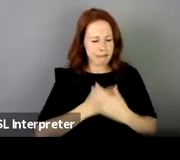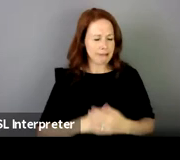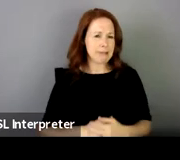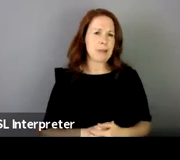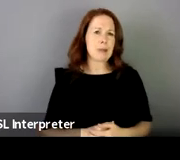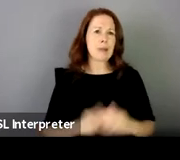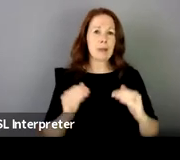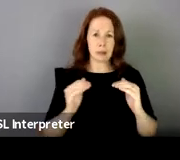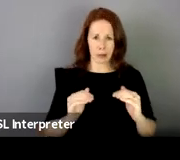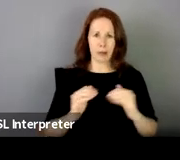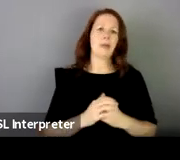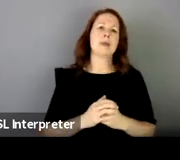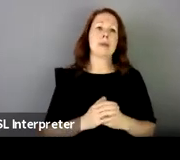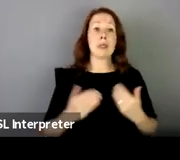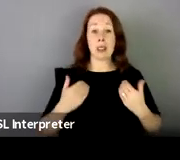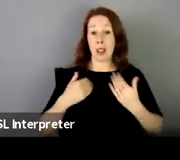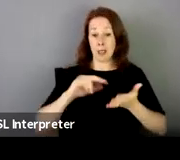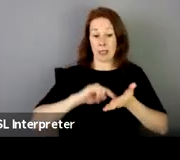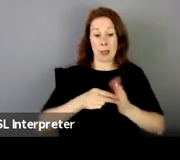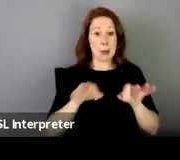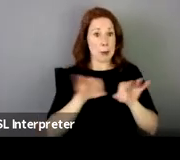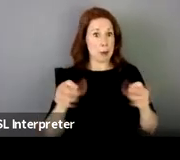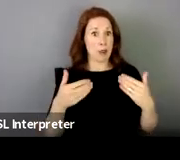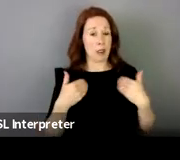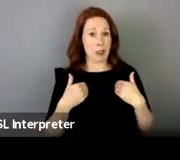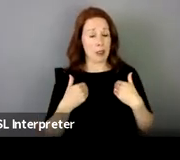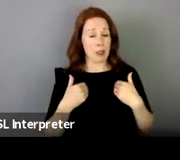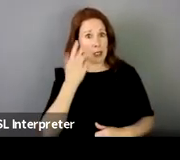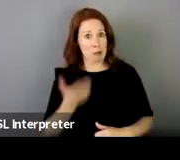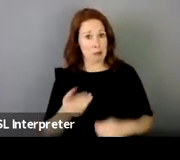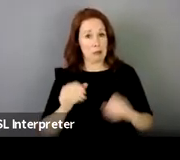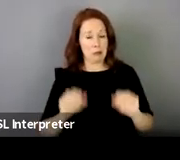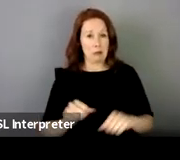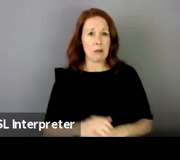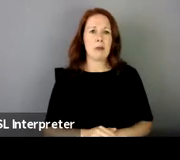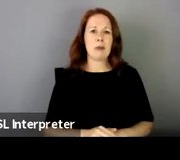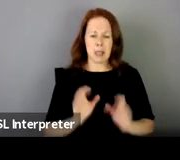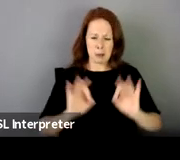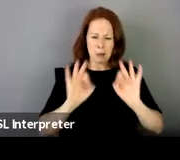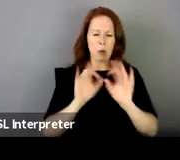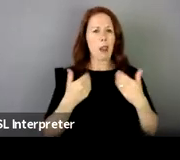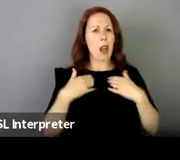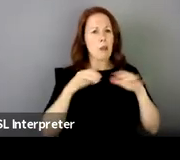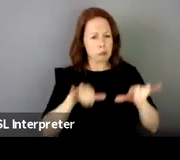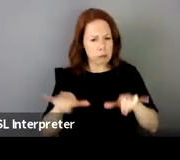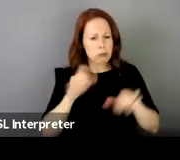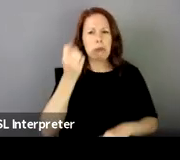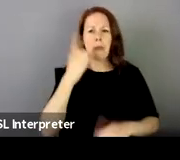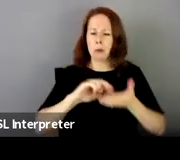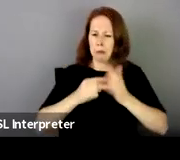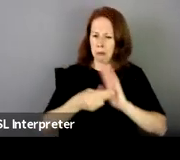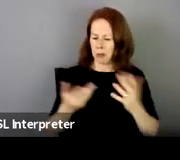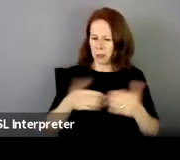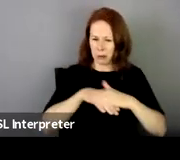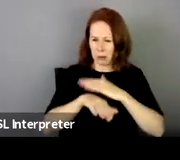I have a definition I thought I'd put up here just before we get started to make sure we all have a similar understanding,